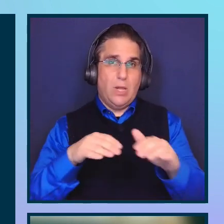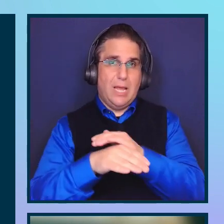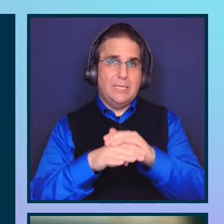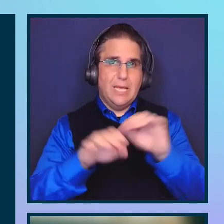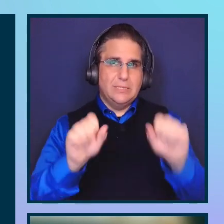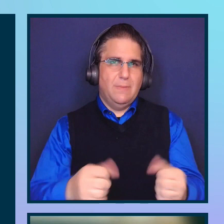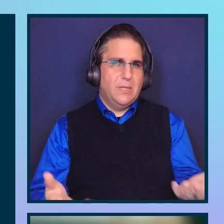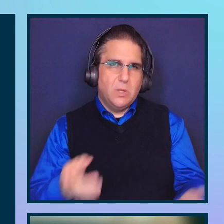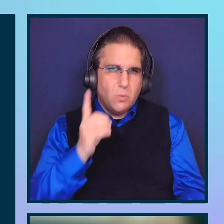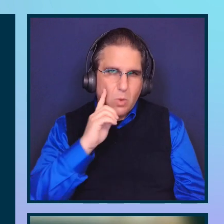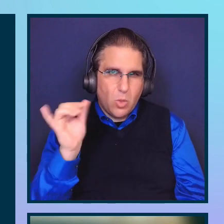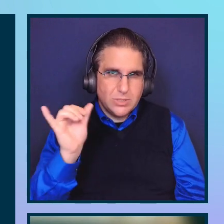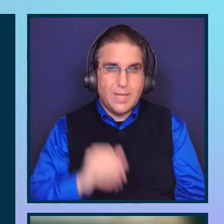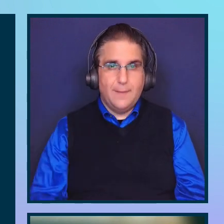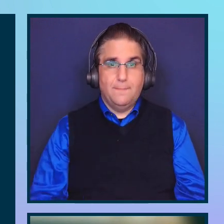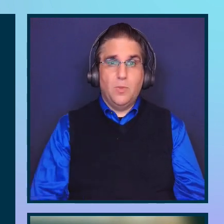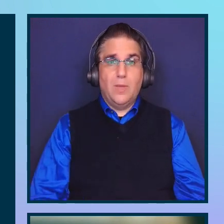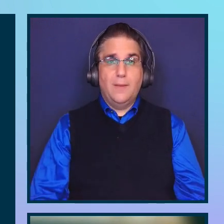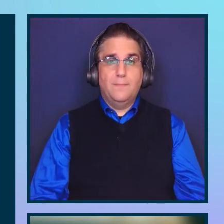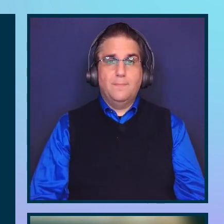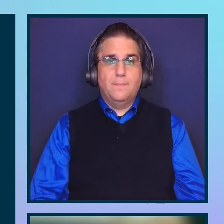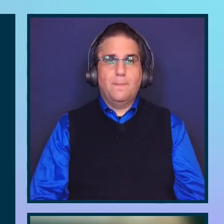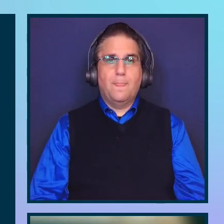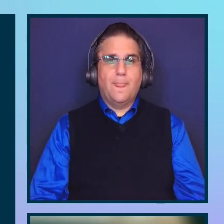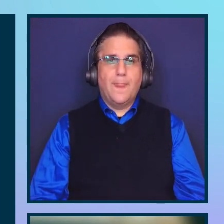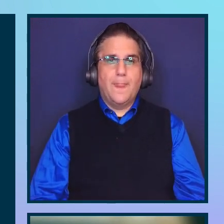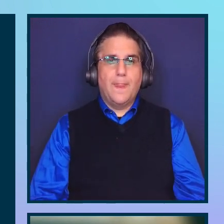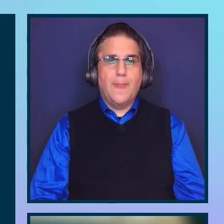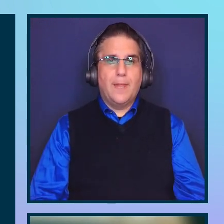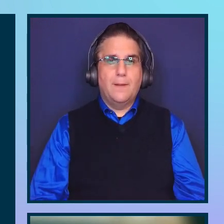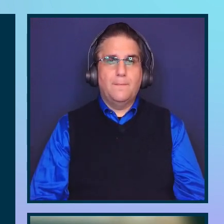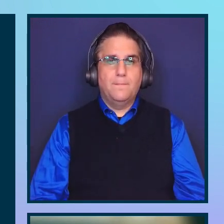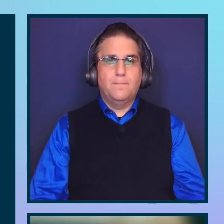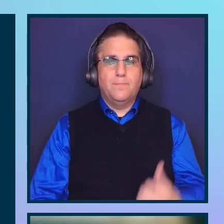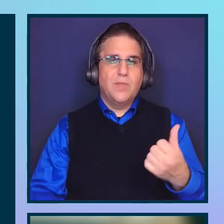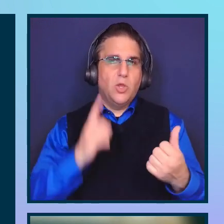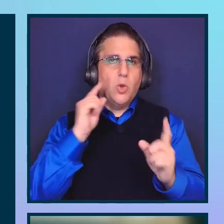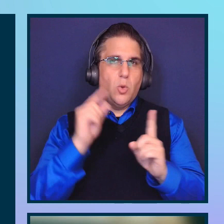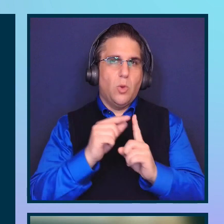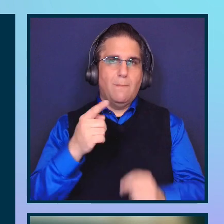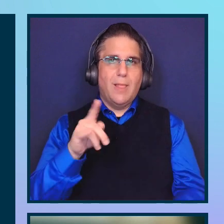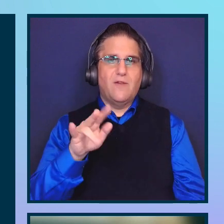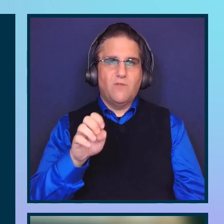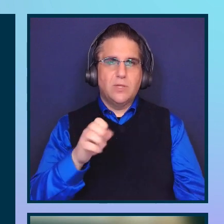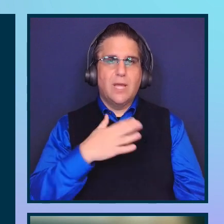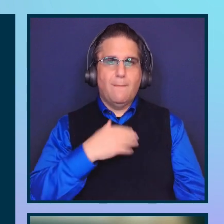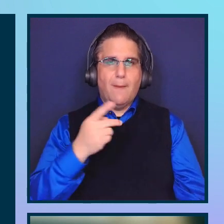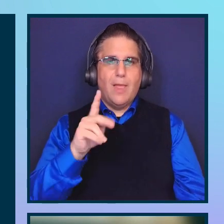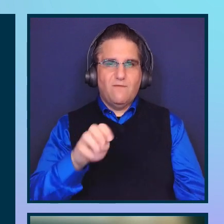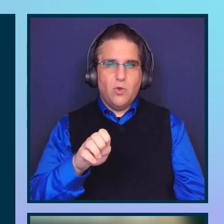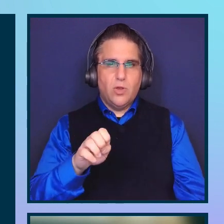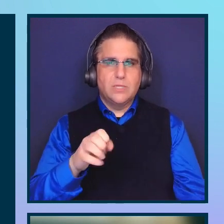like to experience. So let's take a peek. Plantiverse. My Plantiverse.